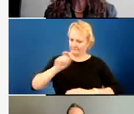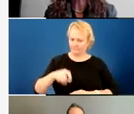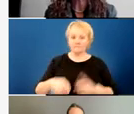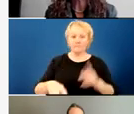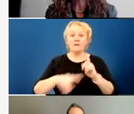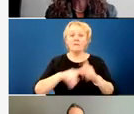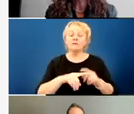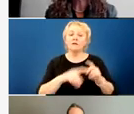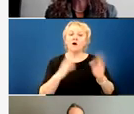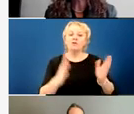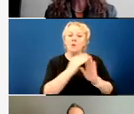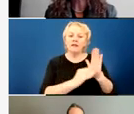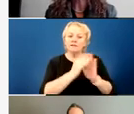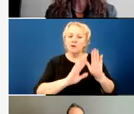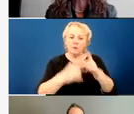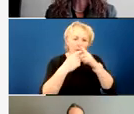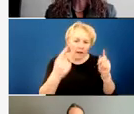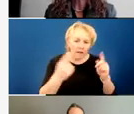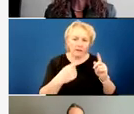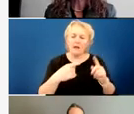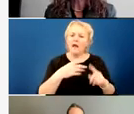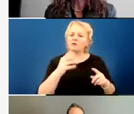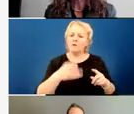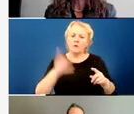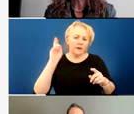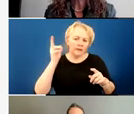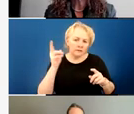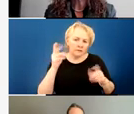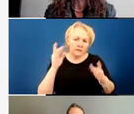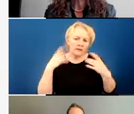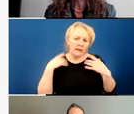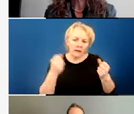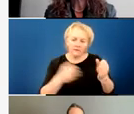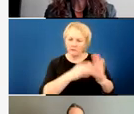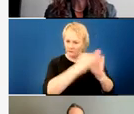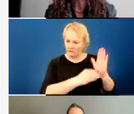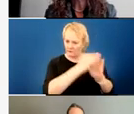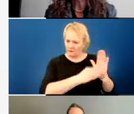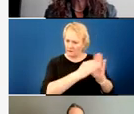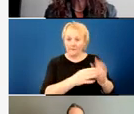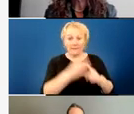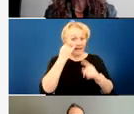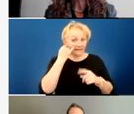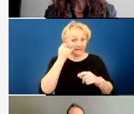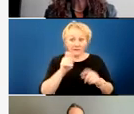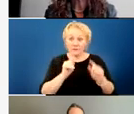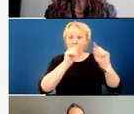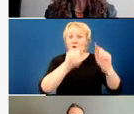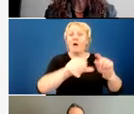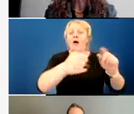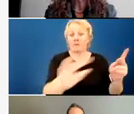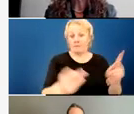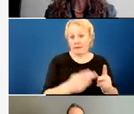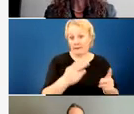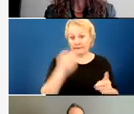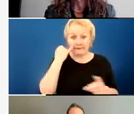health history, that's very important, especially if you're going to be having to get medical care elsewhere temporarily, if your